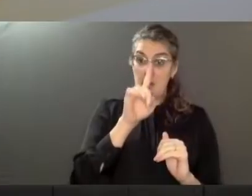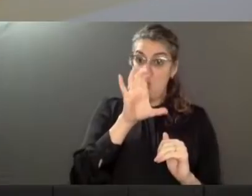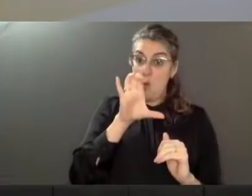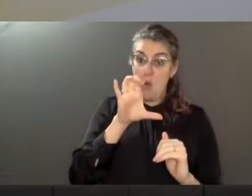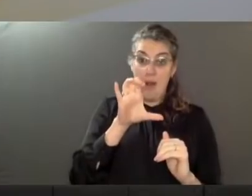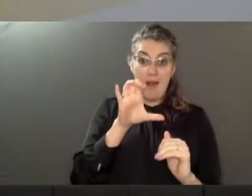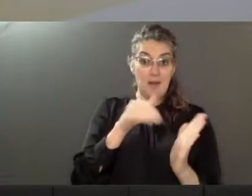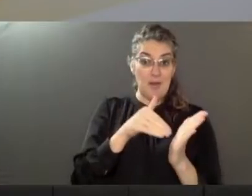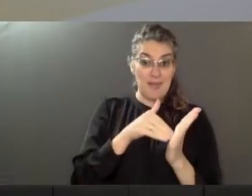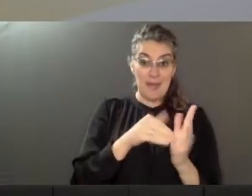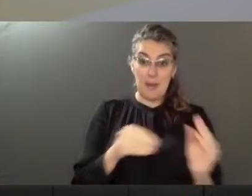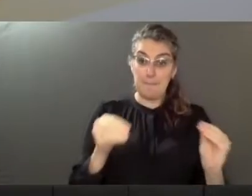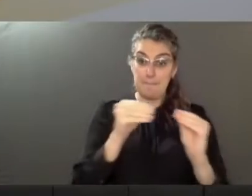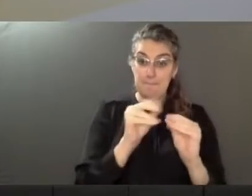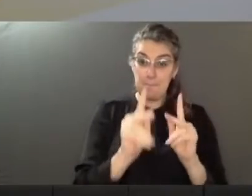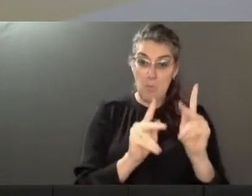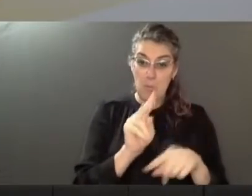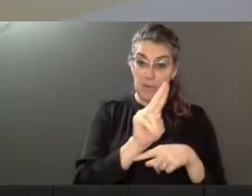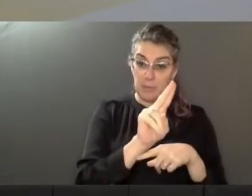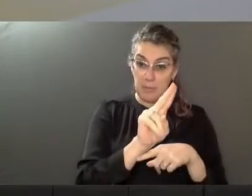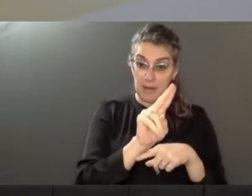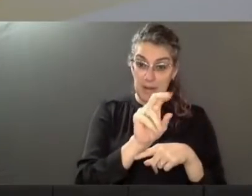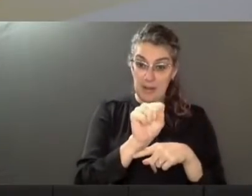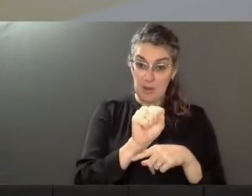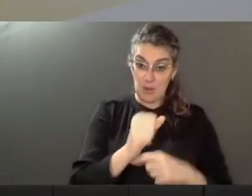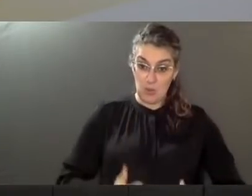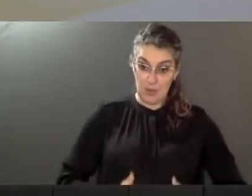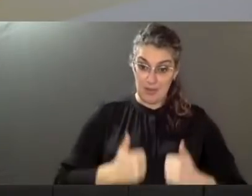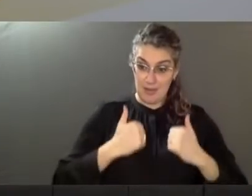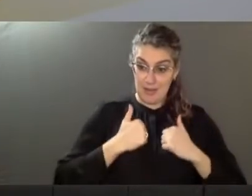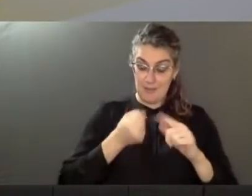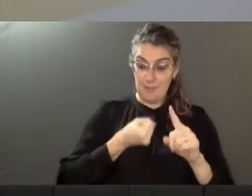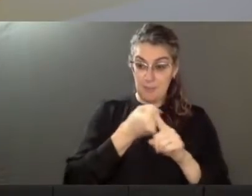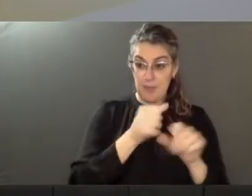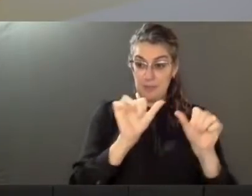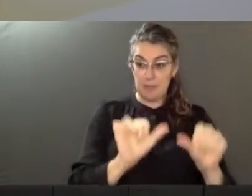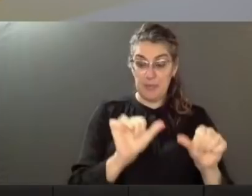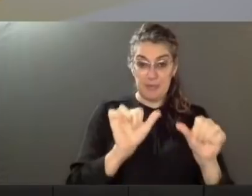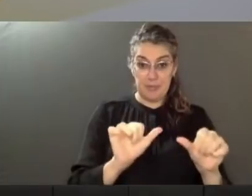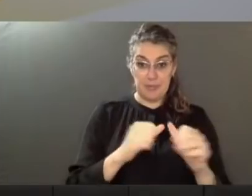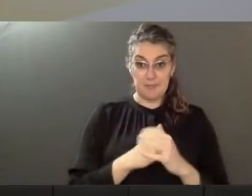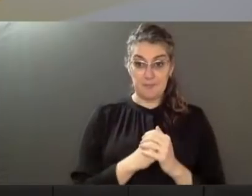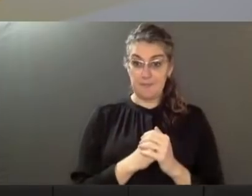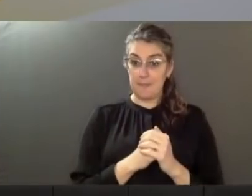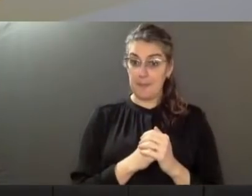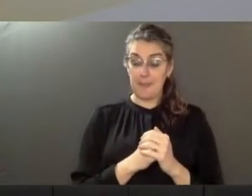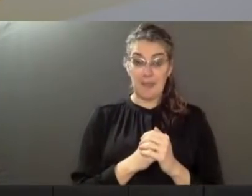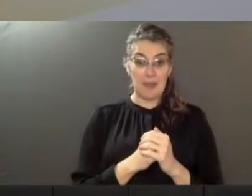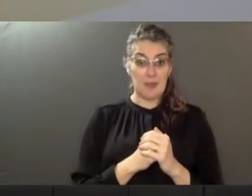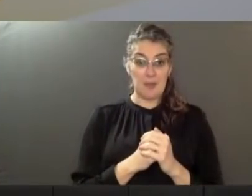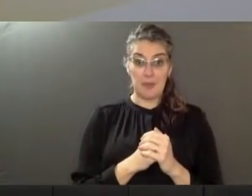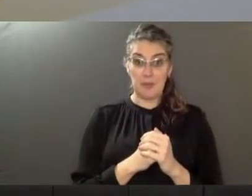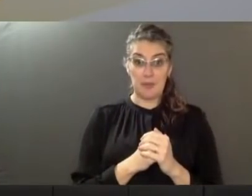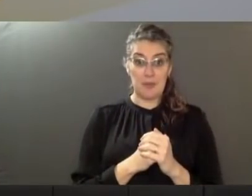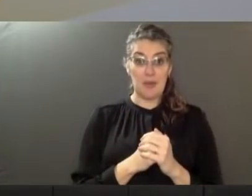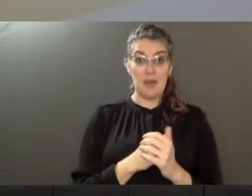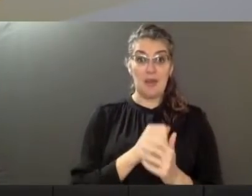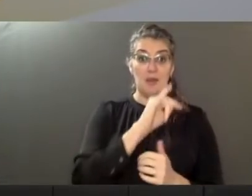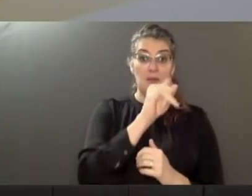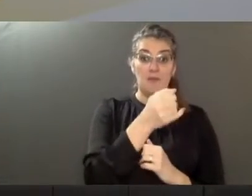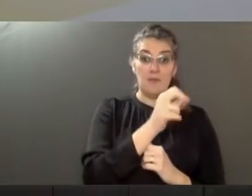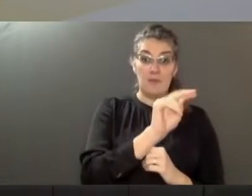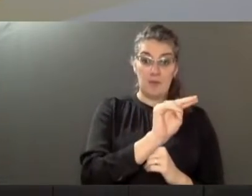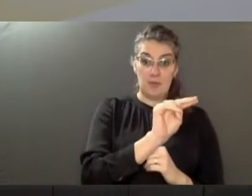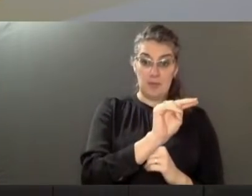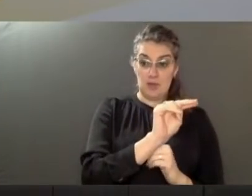over 715,000 cases and 18,000 COVID-related deaths. Since January 1st,